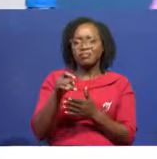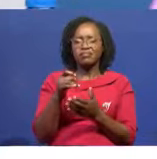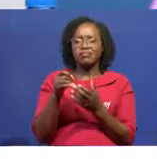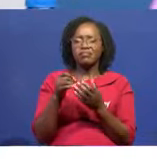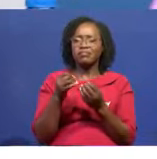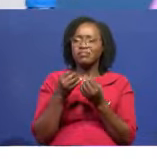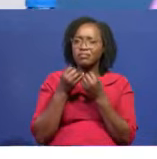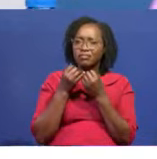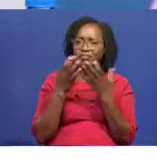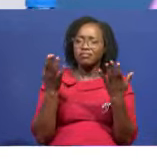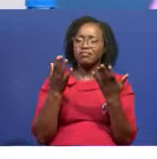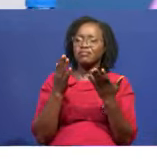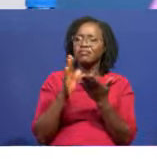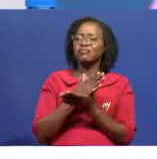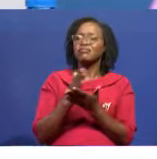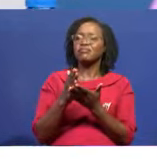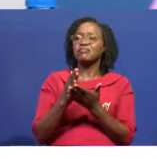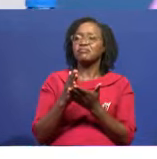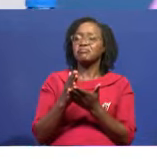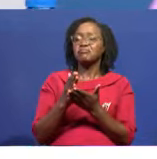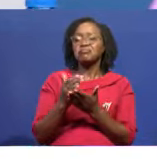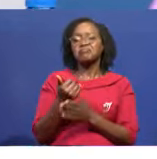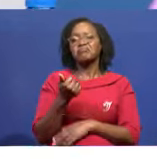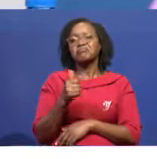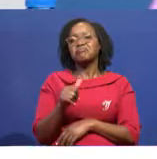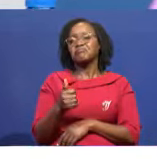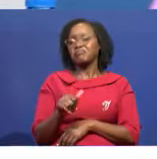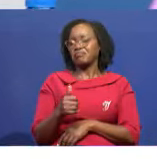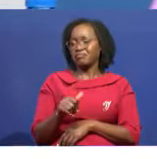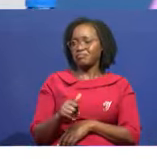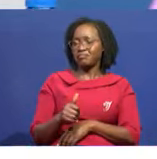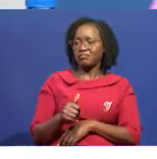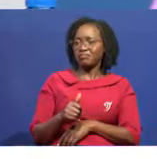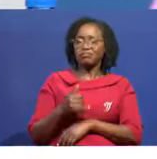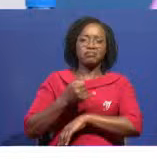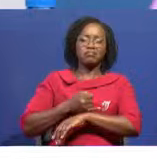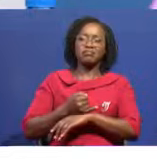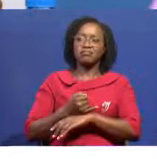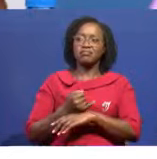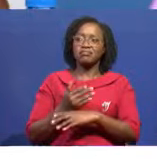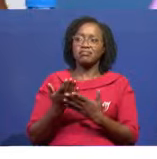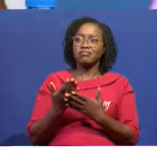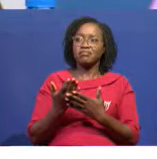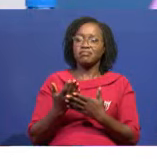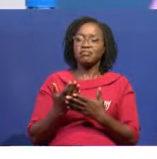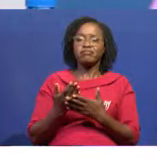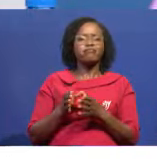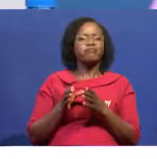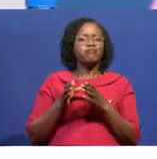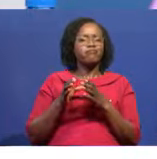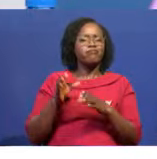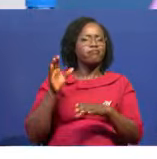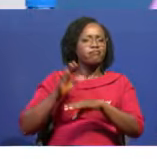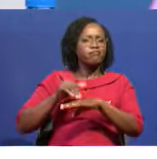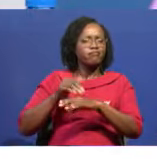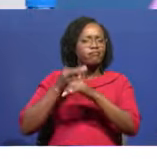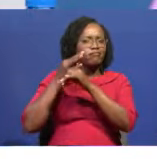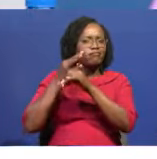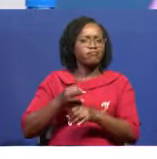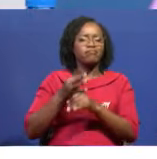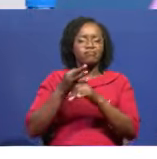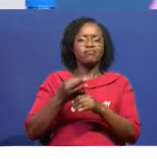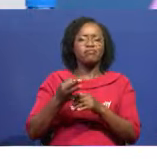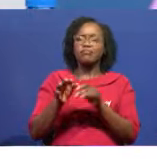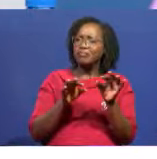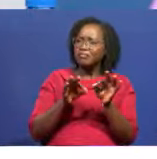disclose information. We have not seen that happening. Some of these institutions, we've been forced to summon them to come to the Ombudsman's office